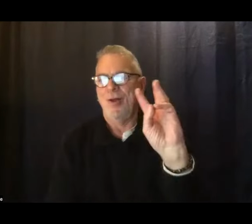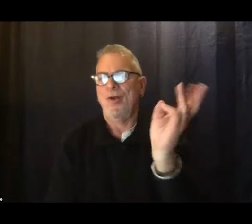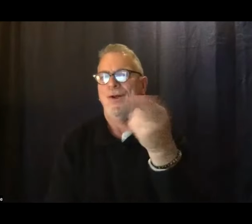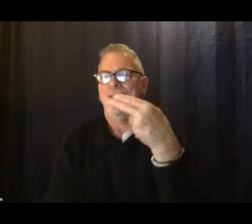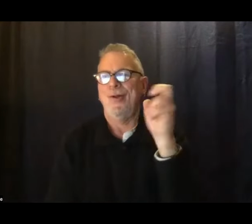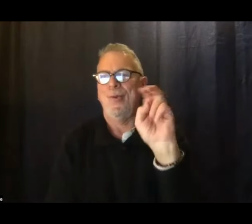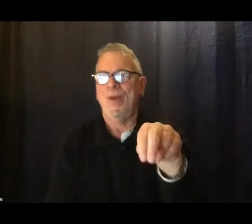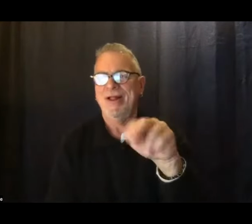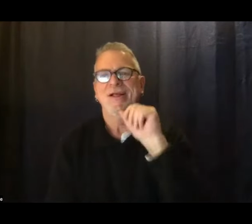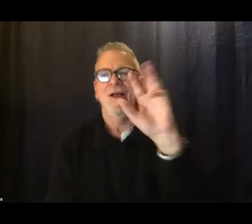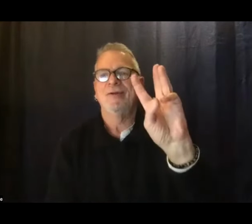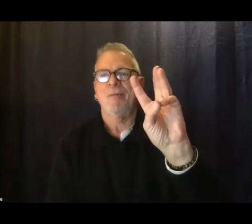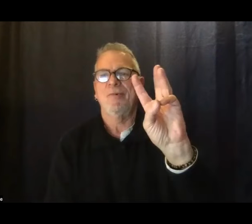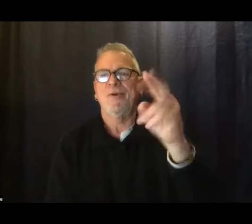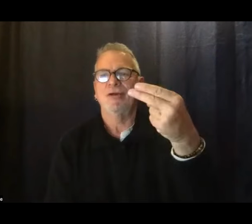when,